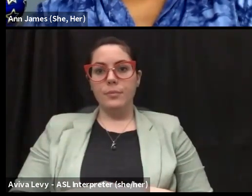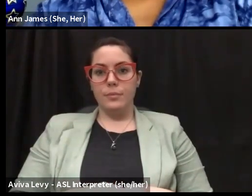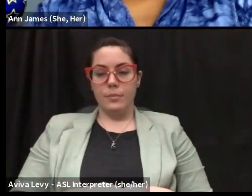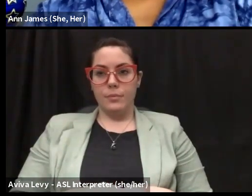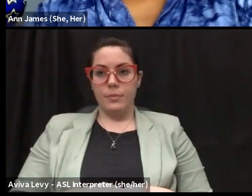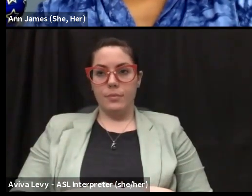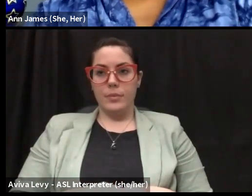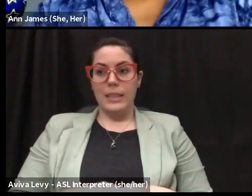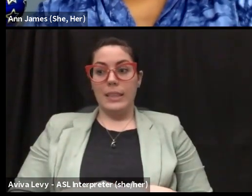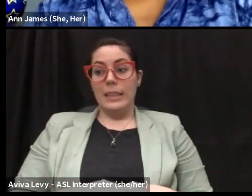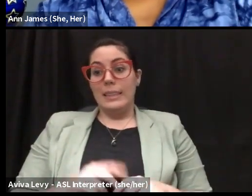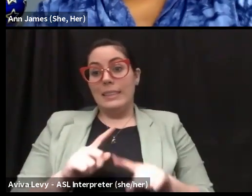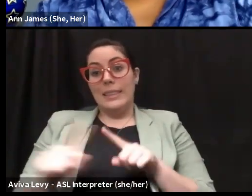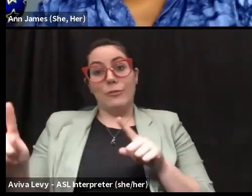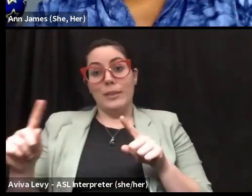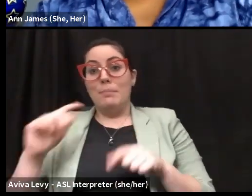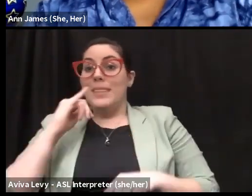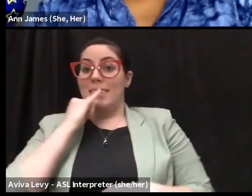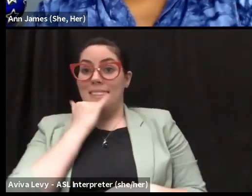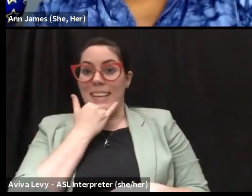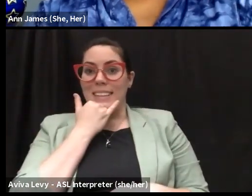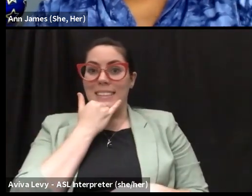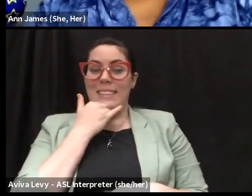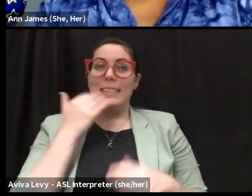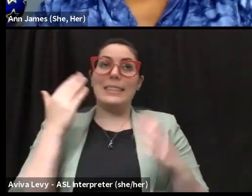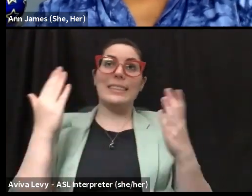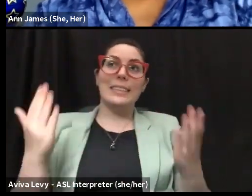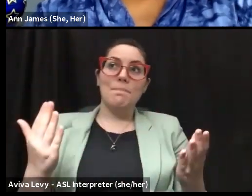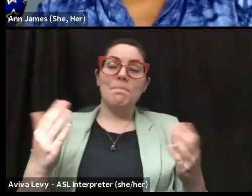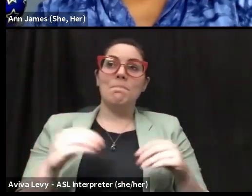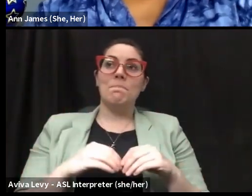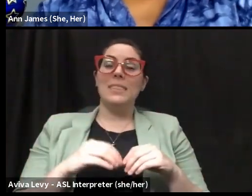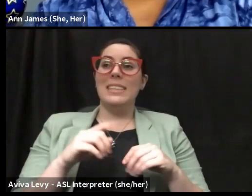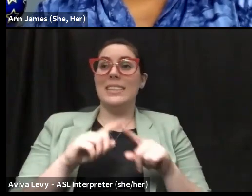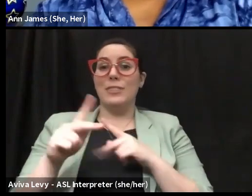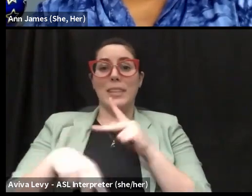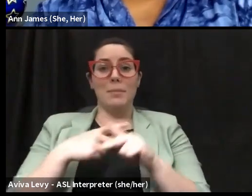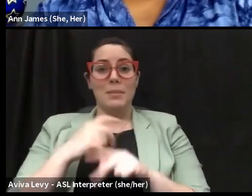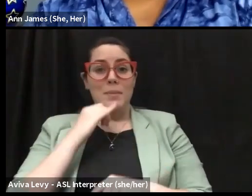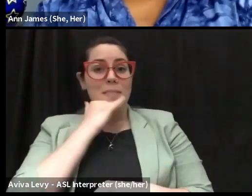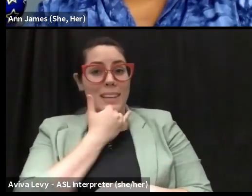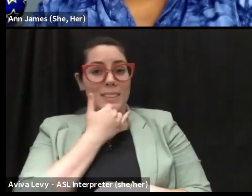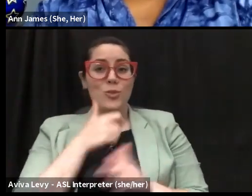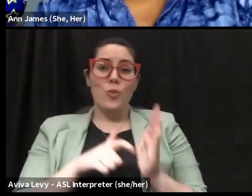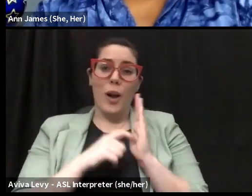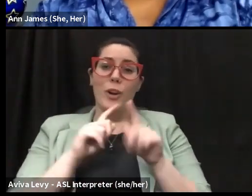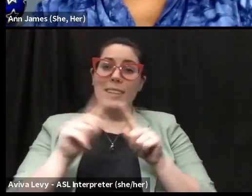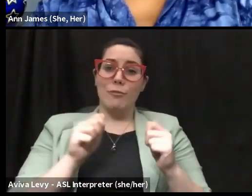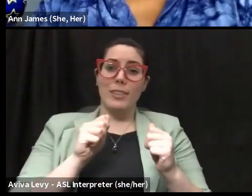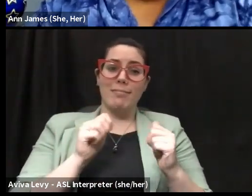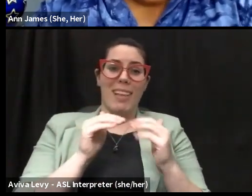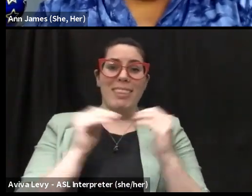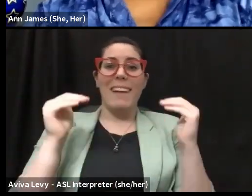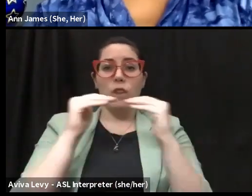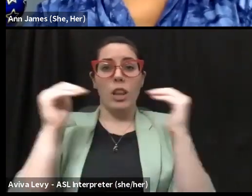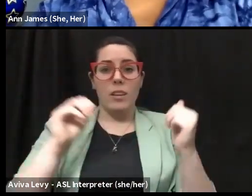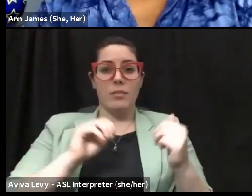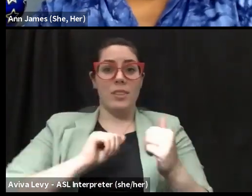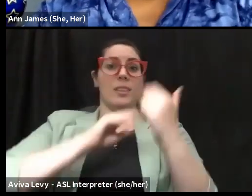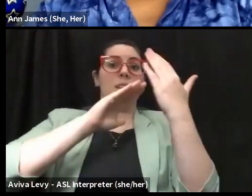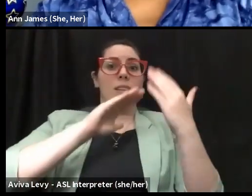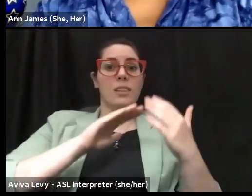different ouches, that sounds kind of reductive, but they require different levels of